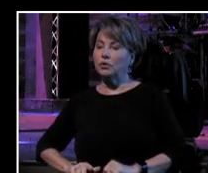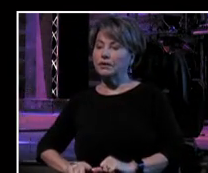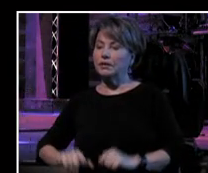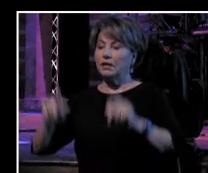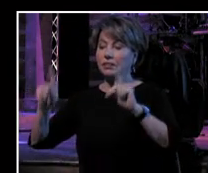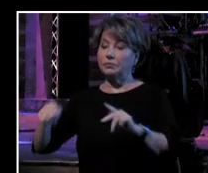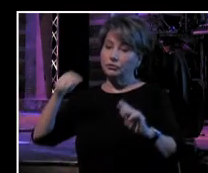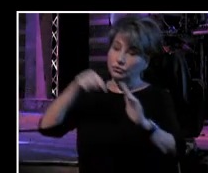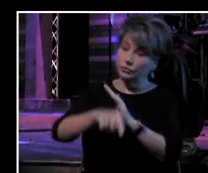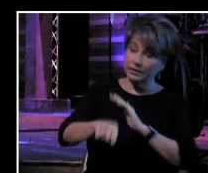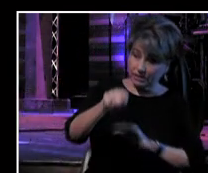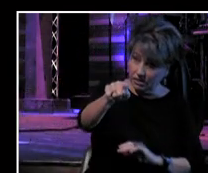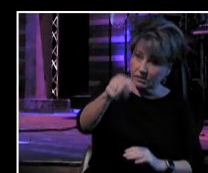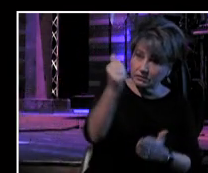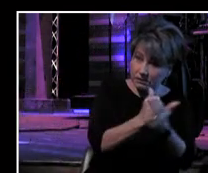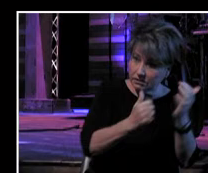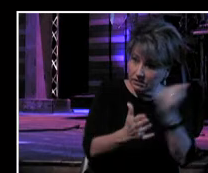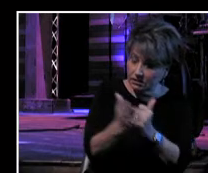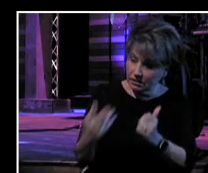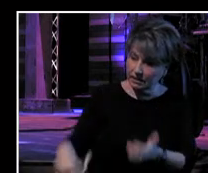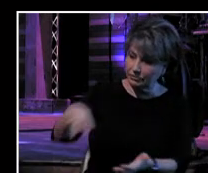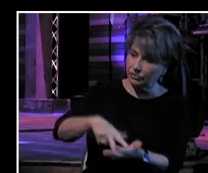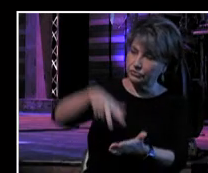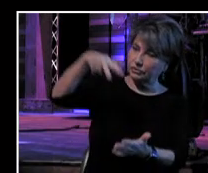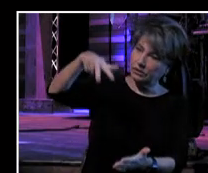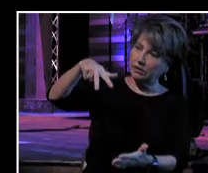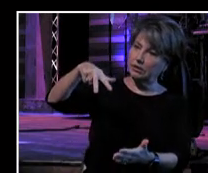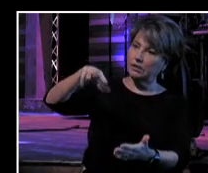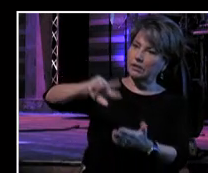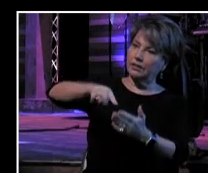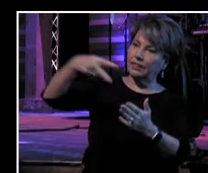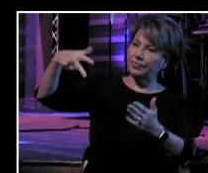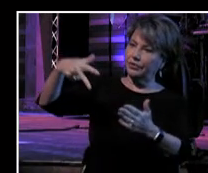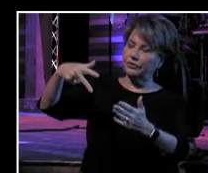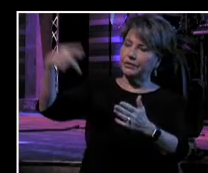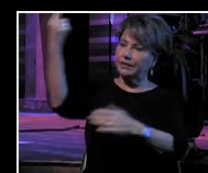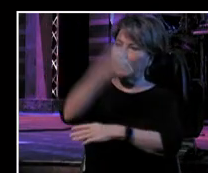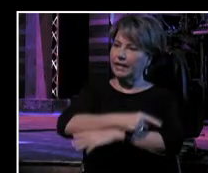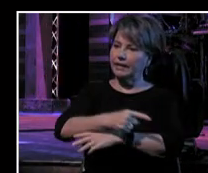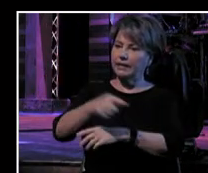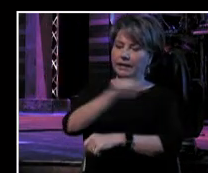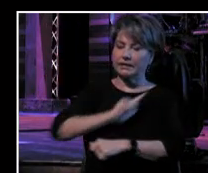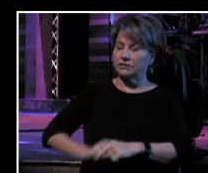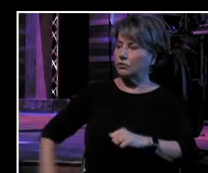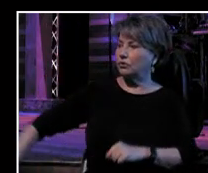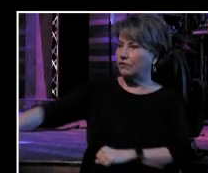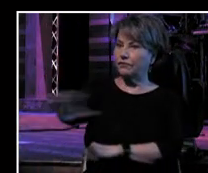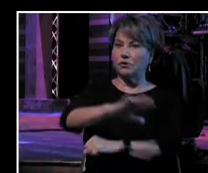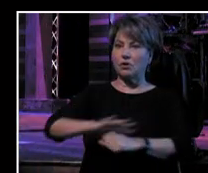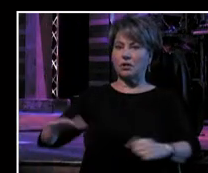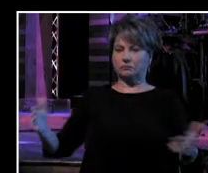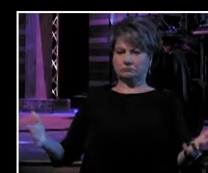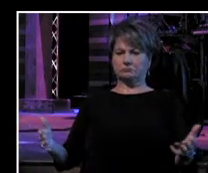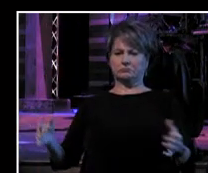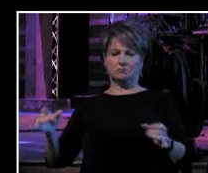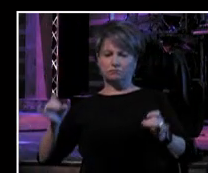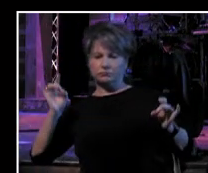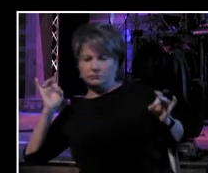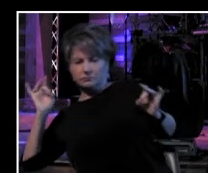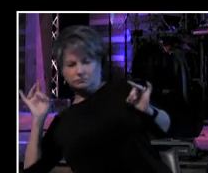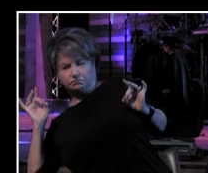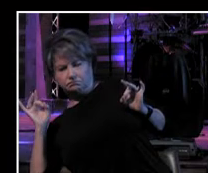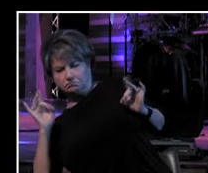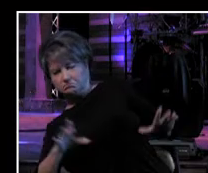you killed, he rose on the third day, and he's now Lord over all. And they didn't like that. They didn't like